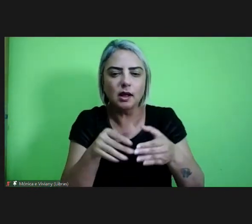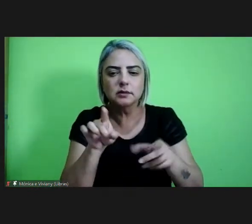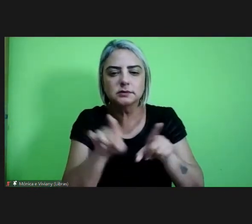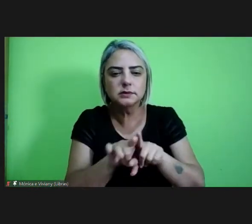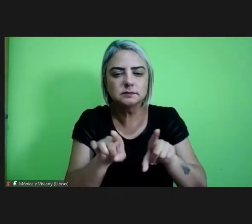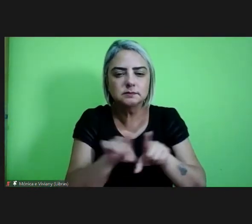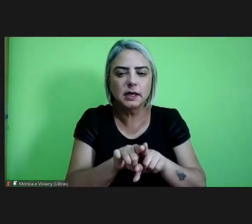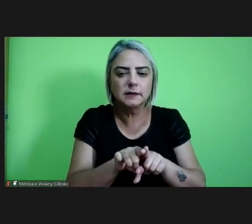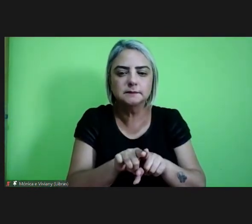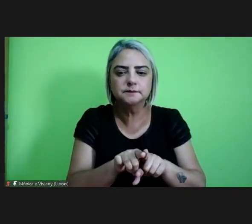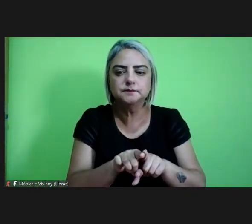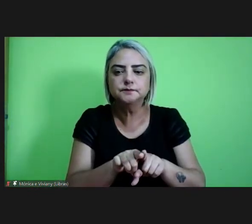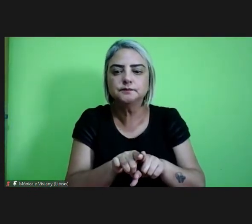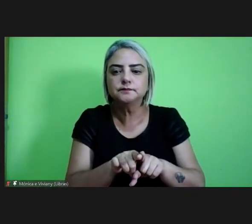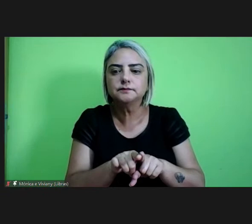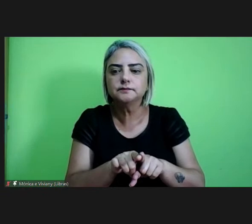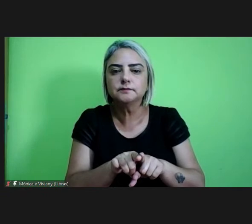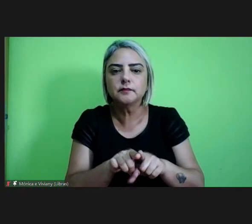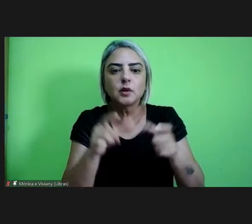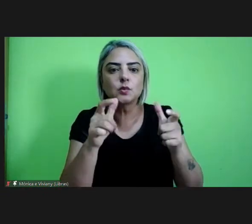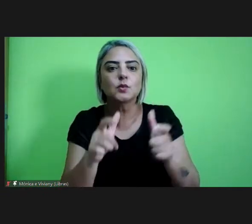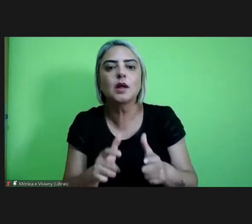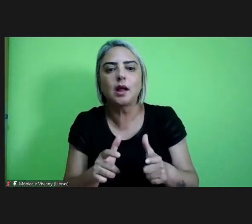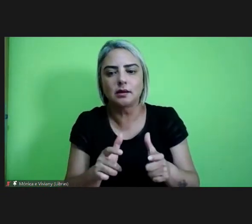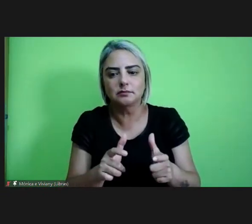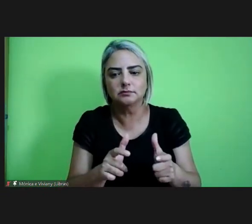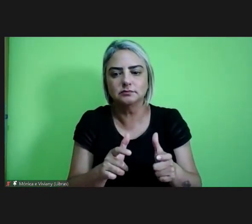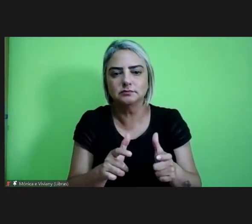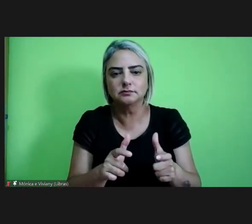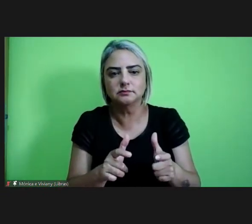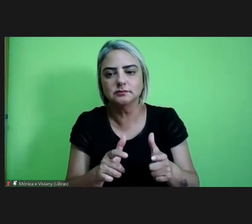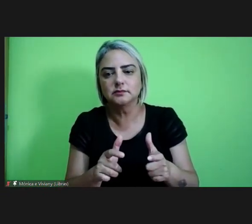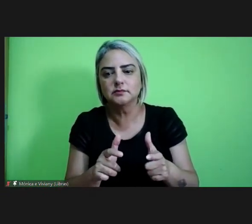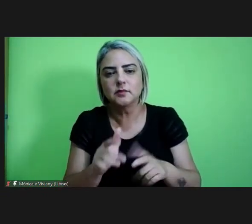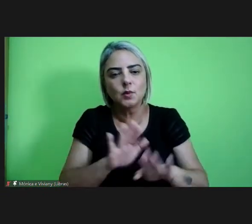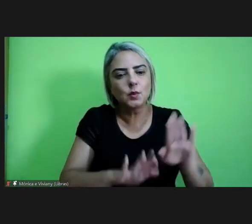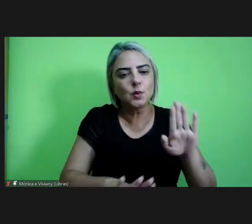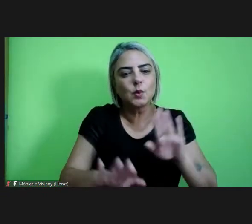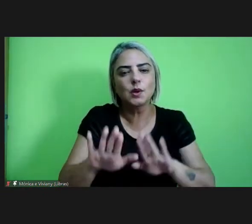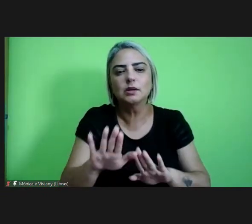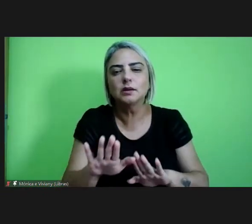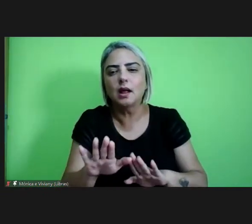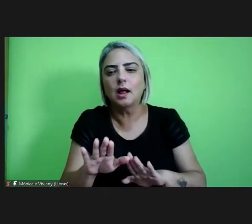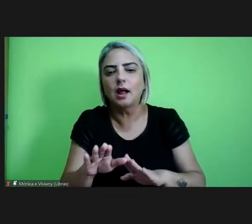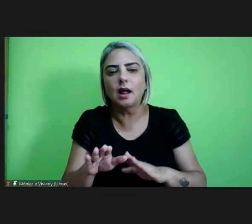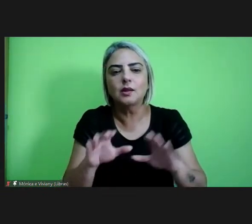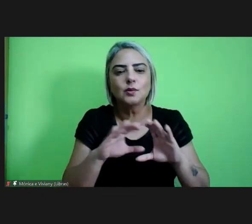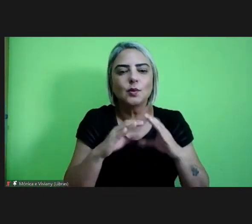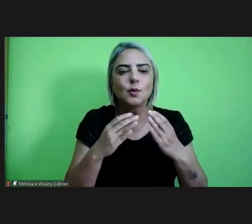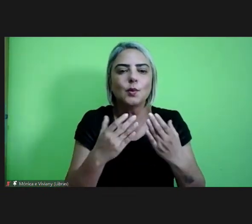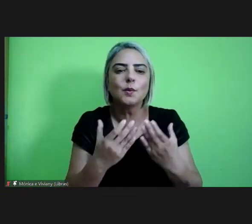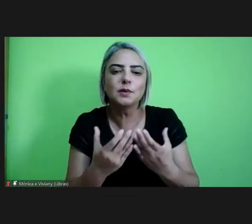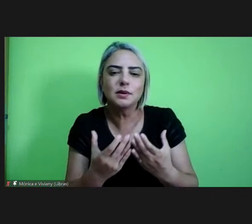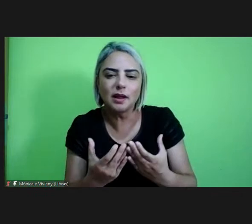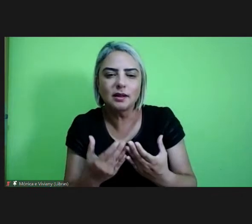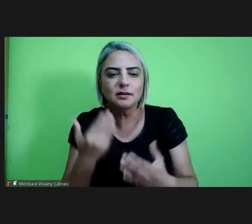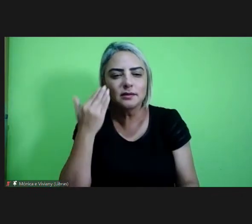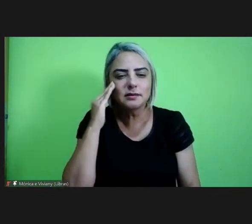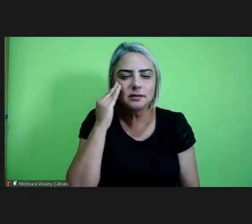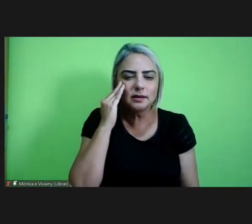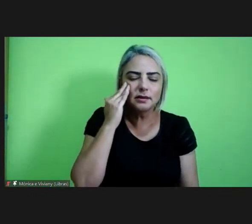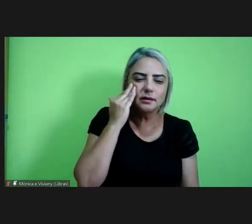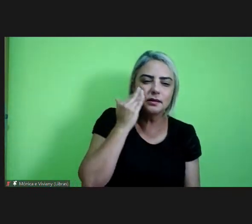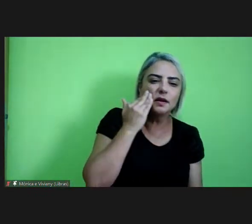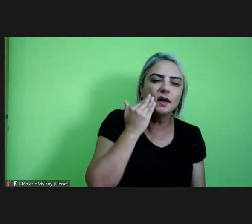and care focused in the issue, territorial issue, in the care, communitary care.